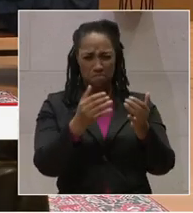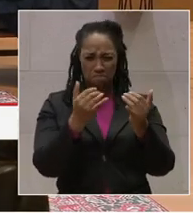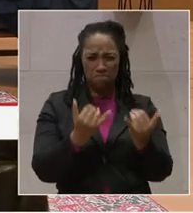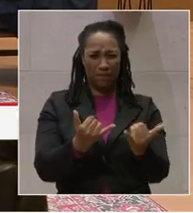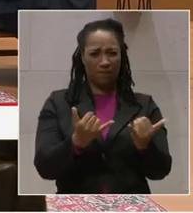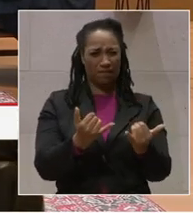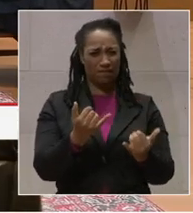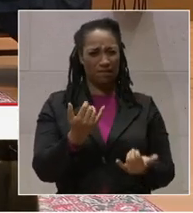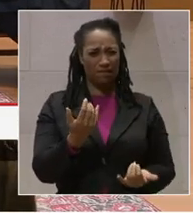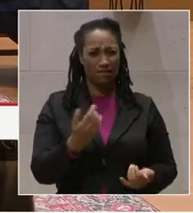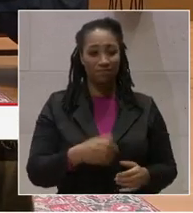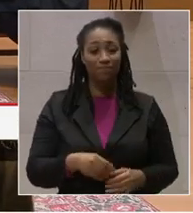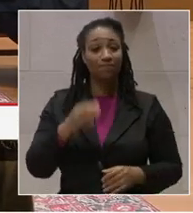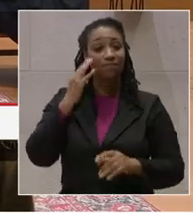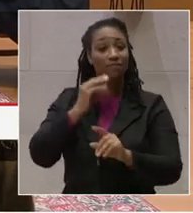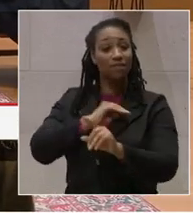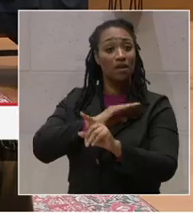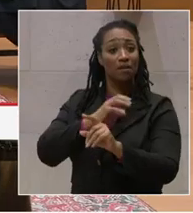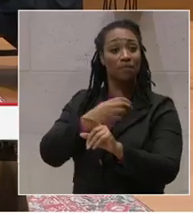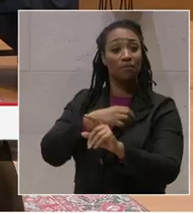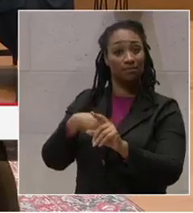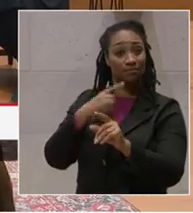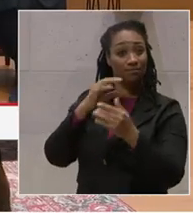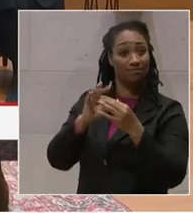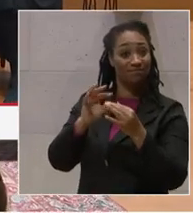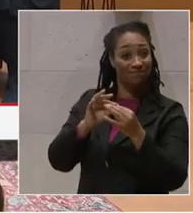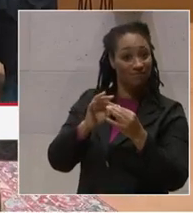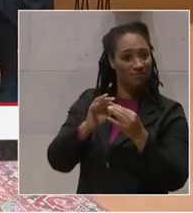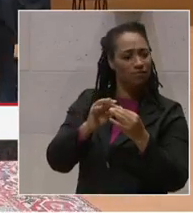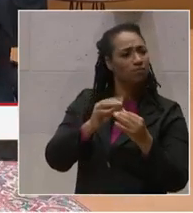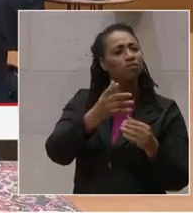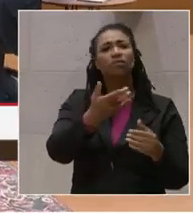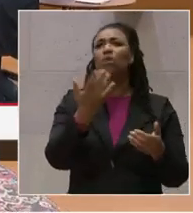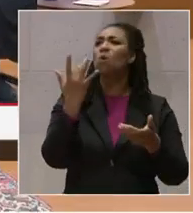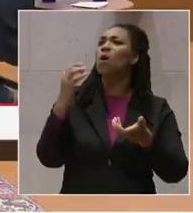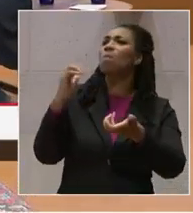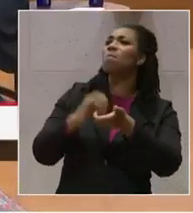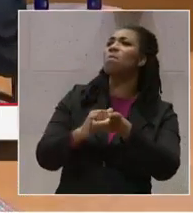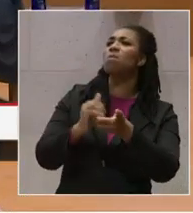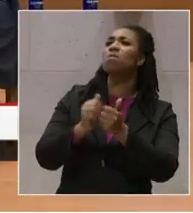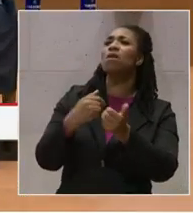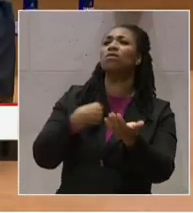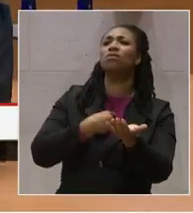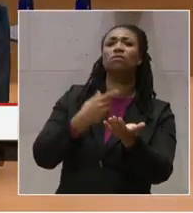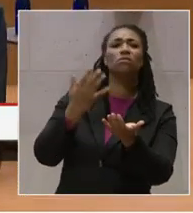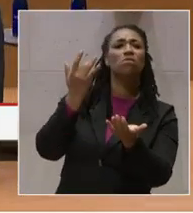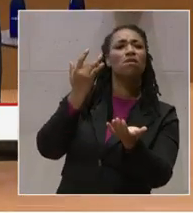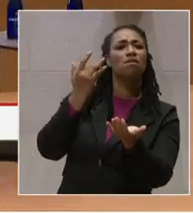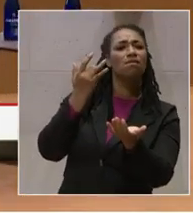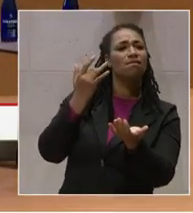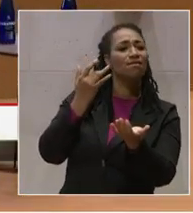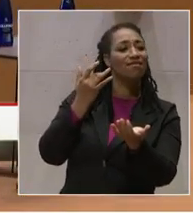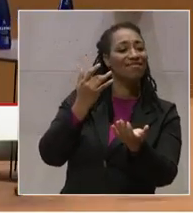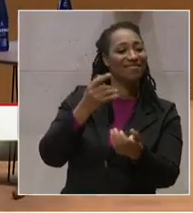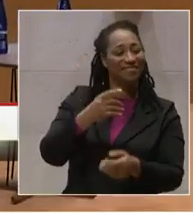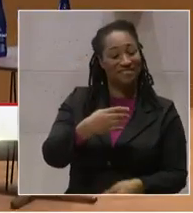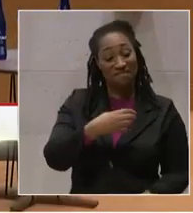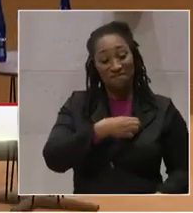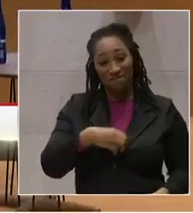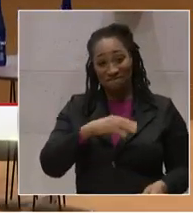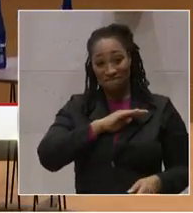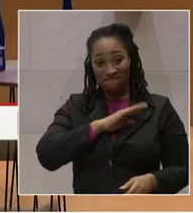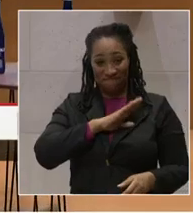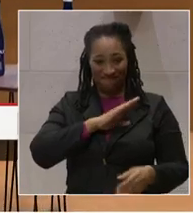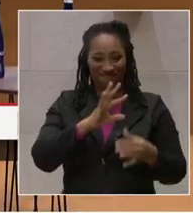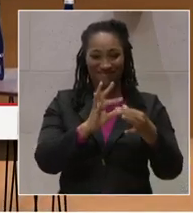me on this because it is compelling. Yes, well, Clarence, we have been working on these issues a long time.